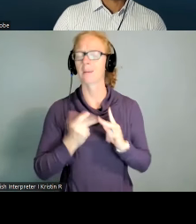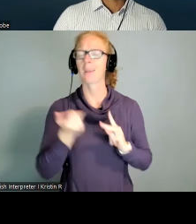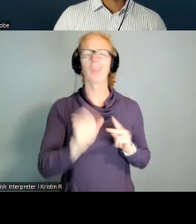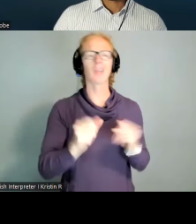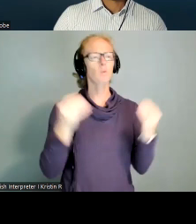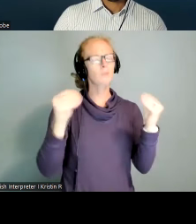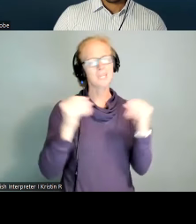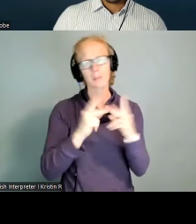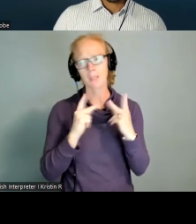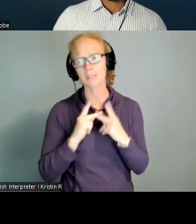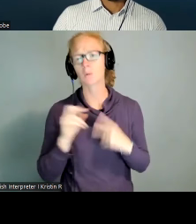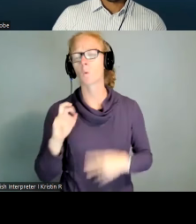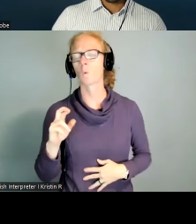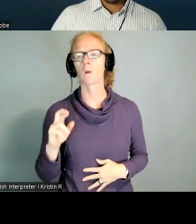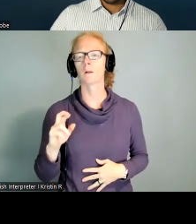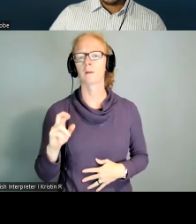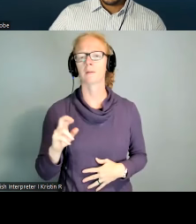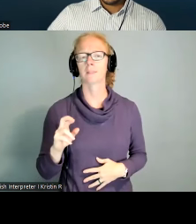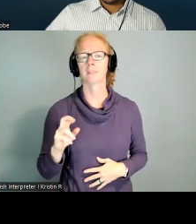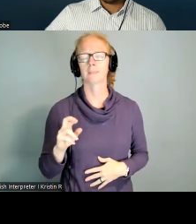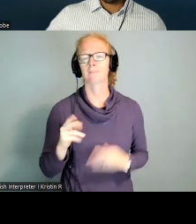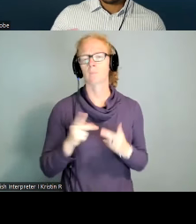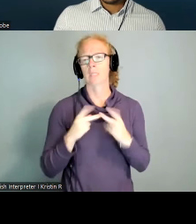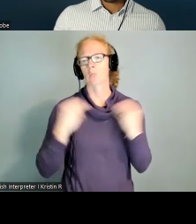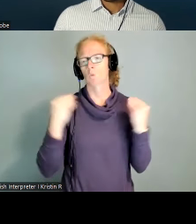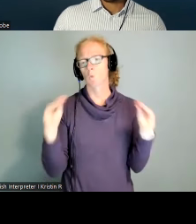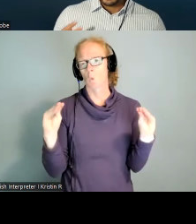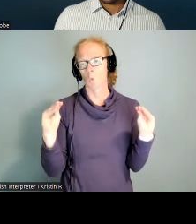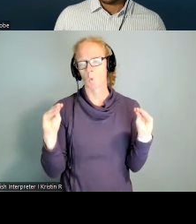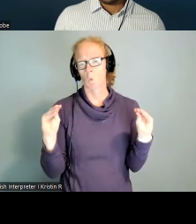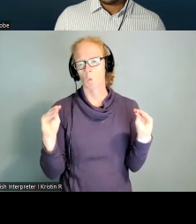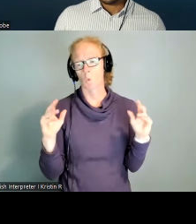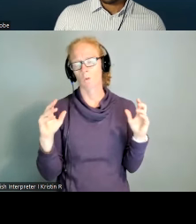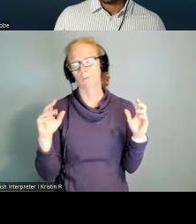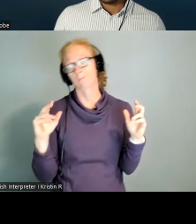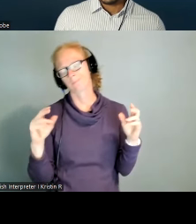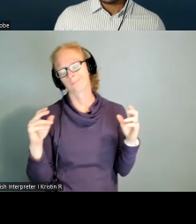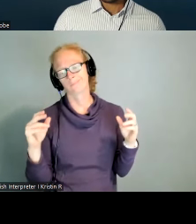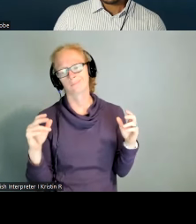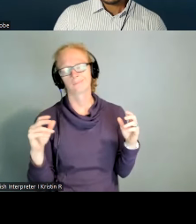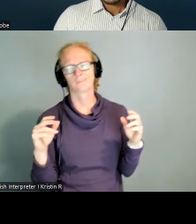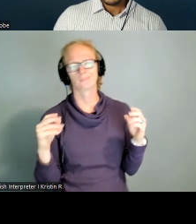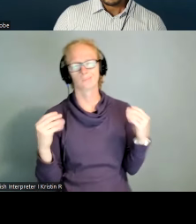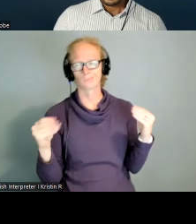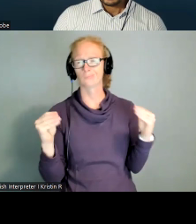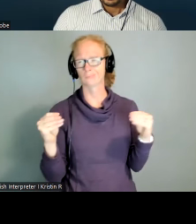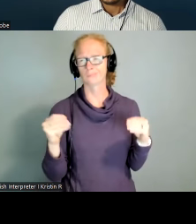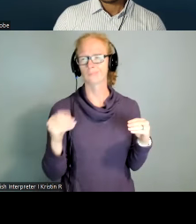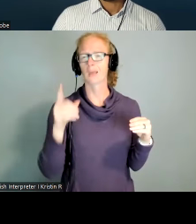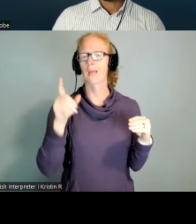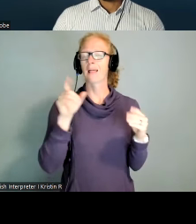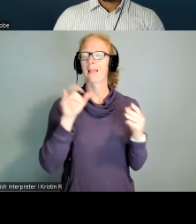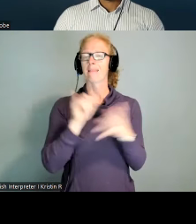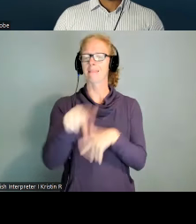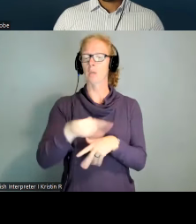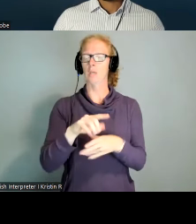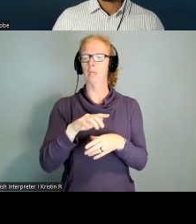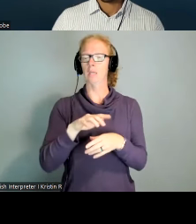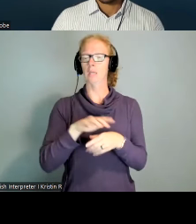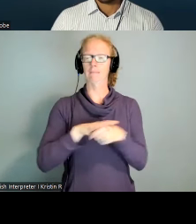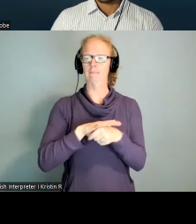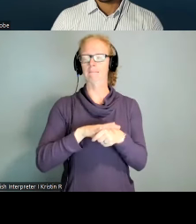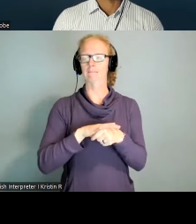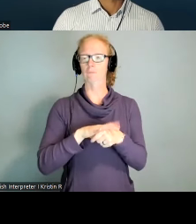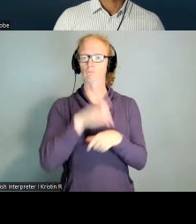or sites that may have a place that's valued by the community. And obviously, you want to consider